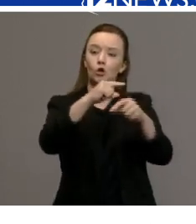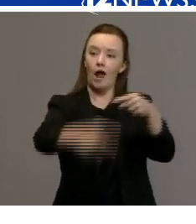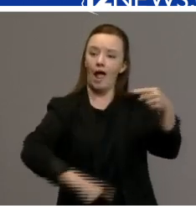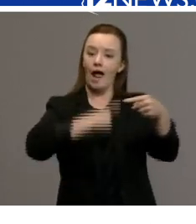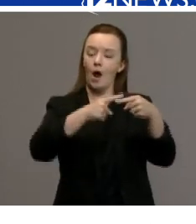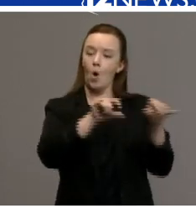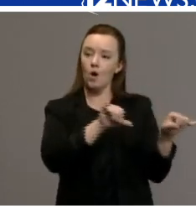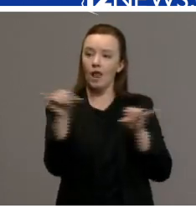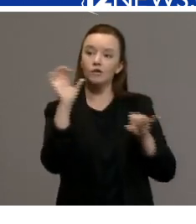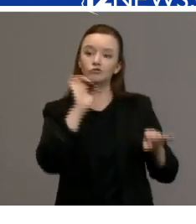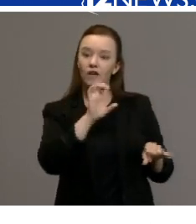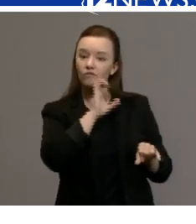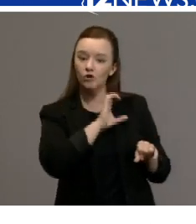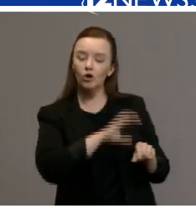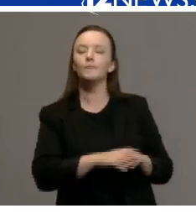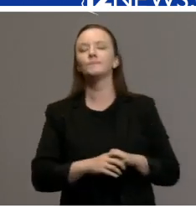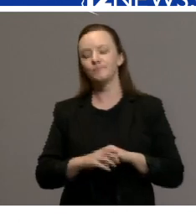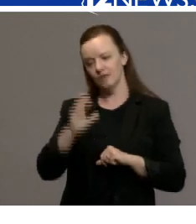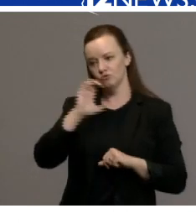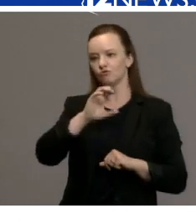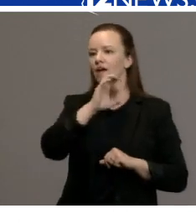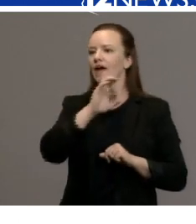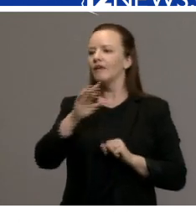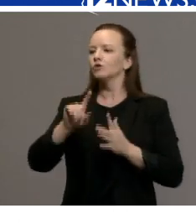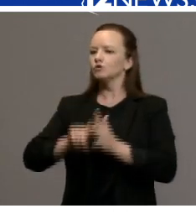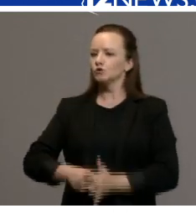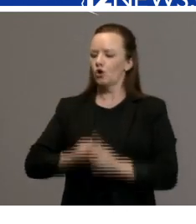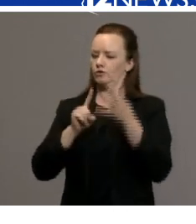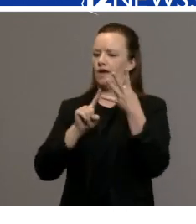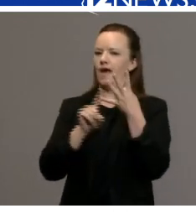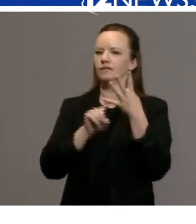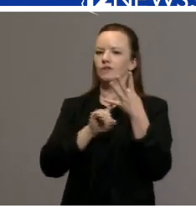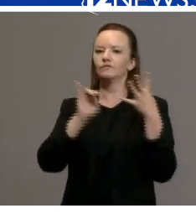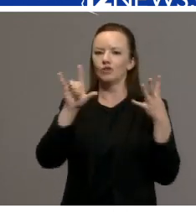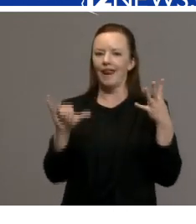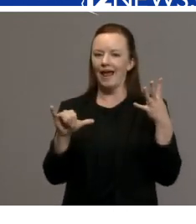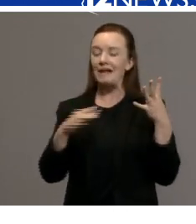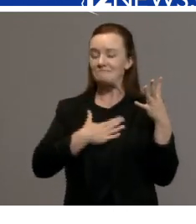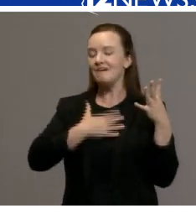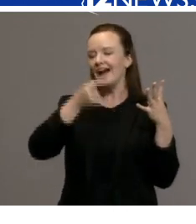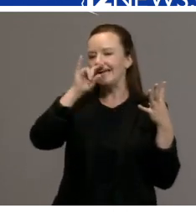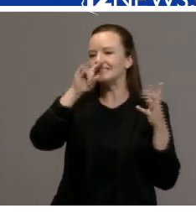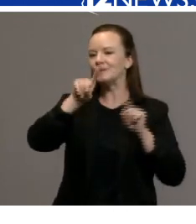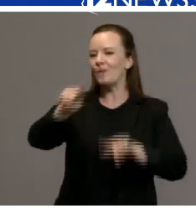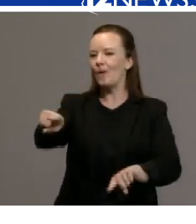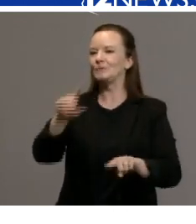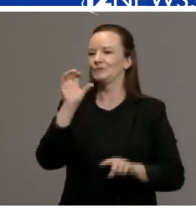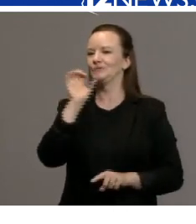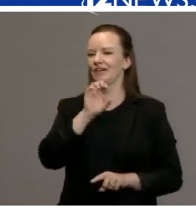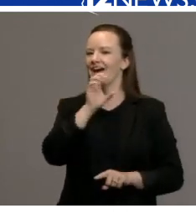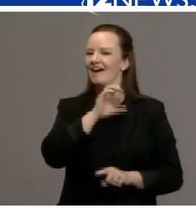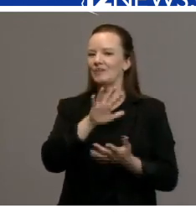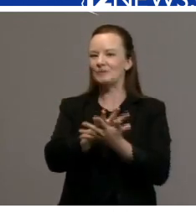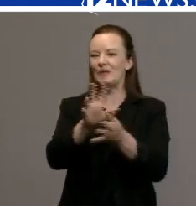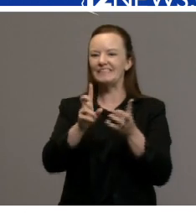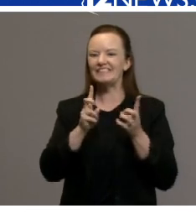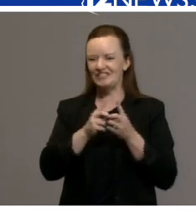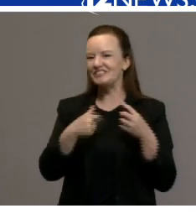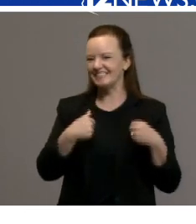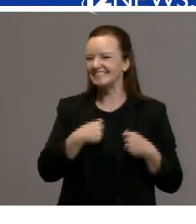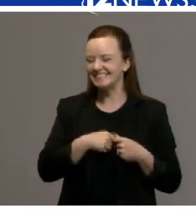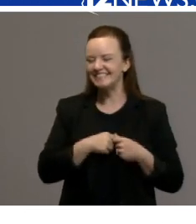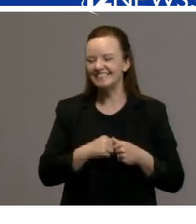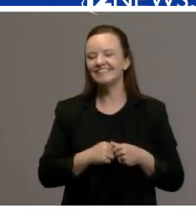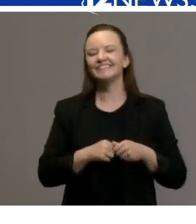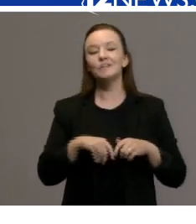So Chandler starts at the end of July. My kiddos are in the Chandler Public School District. And so what we want to be able to